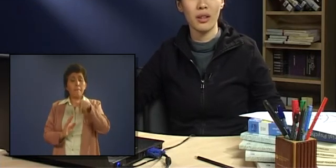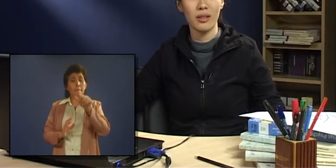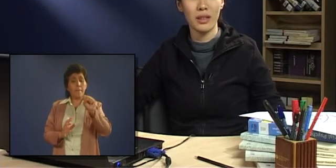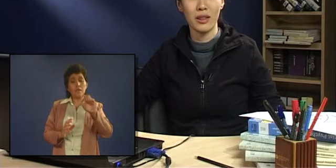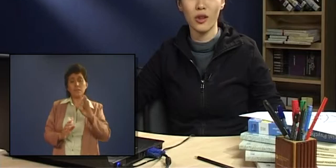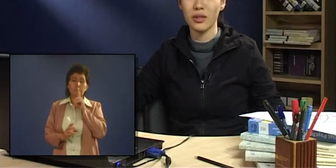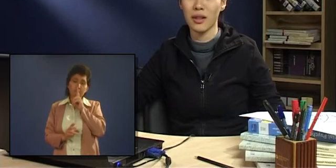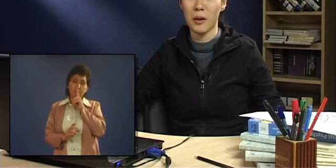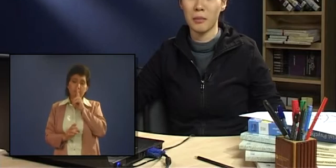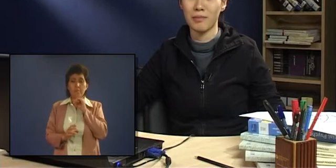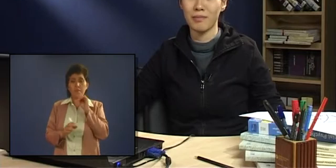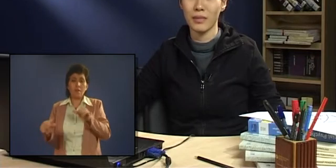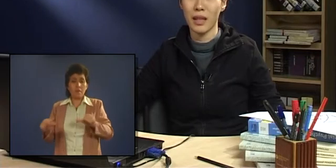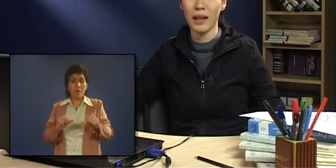not